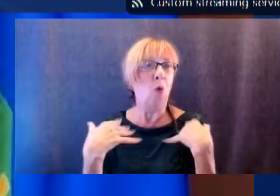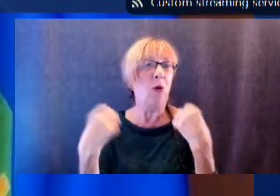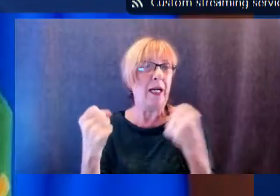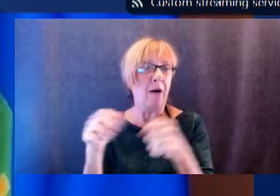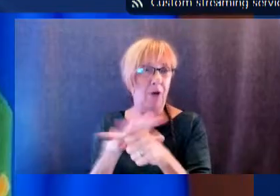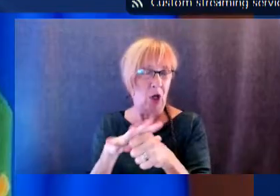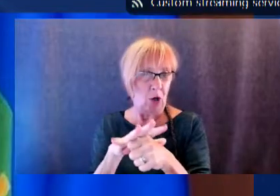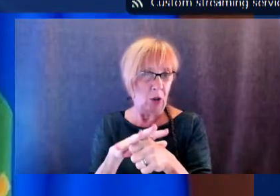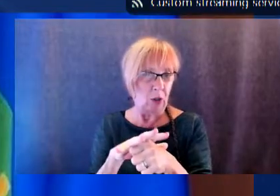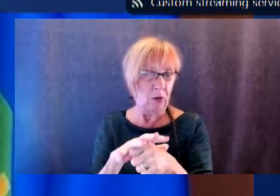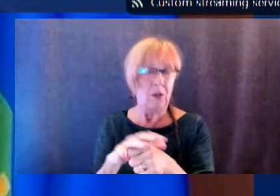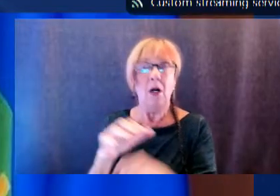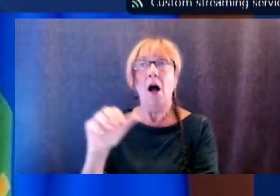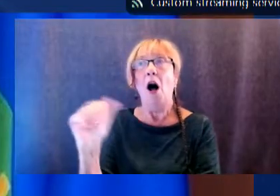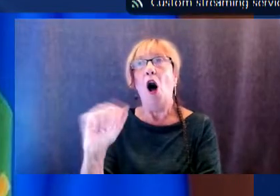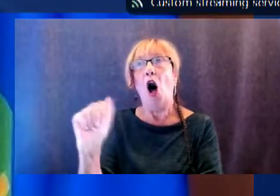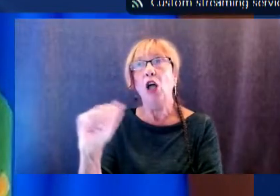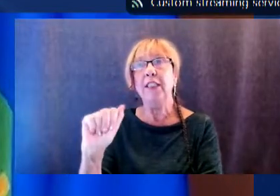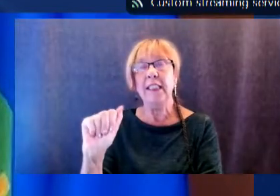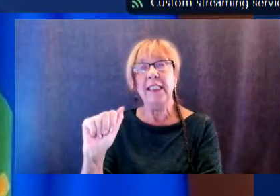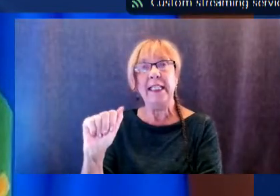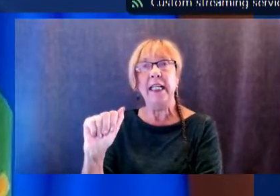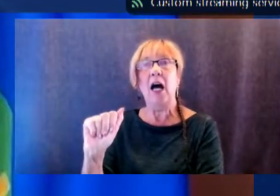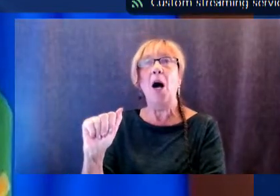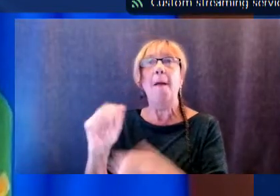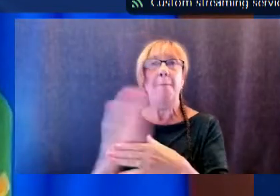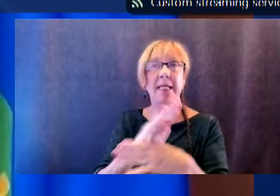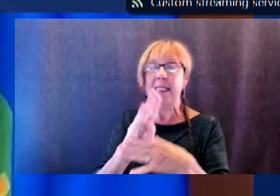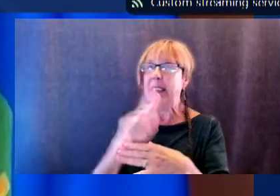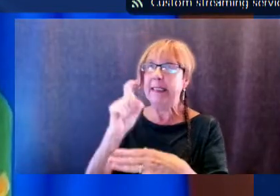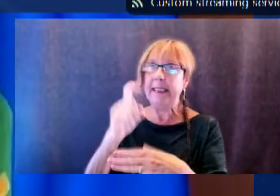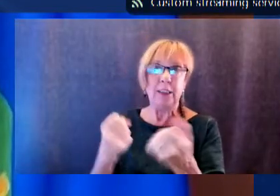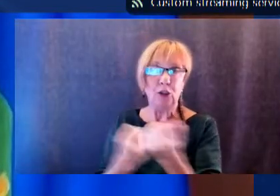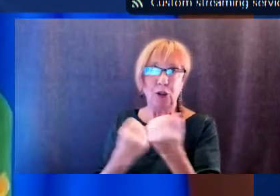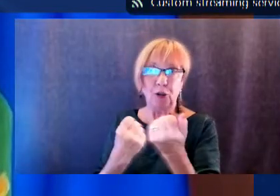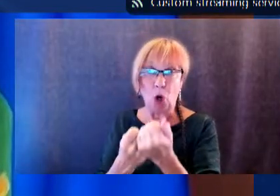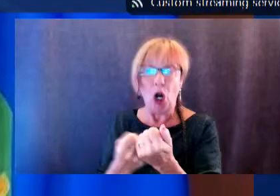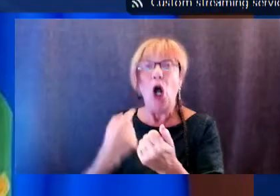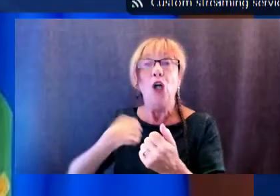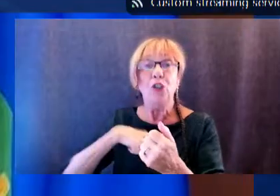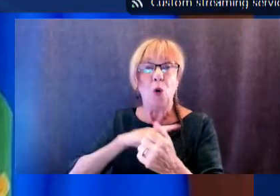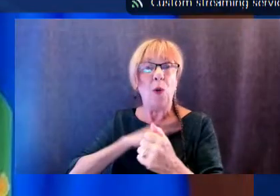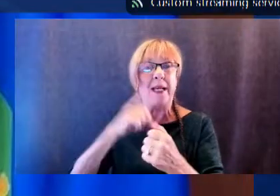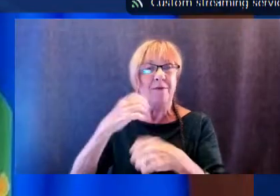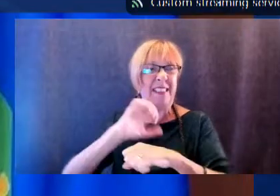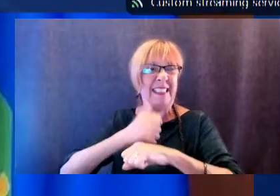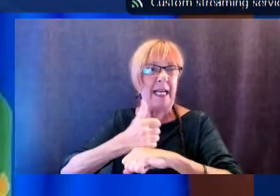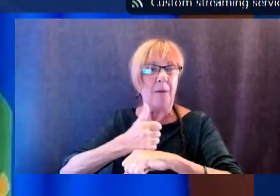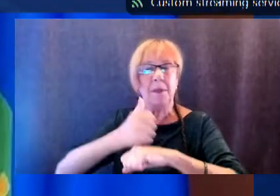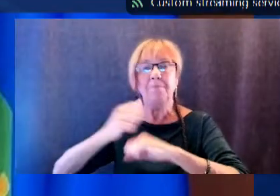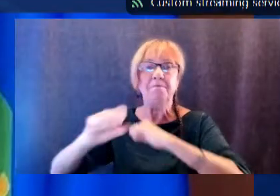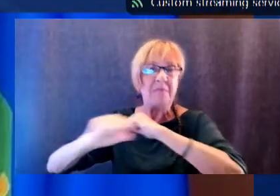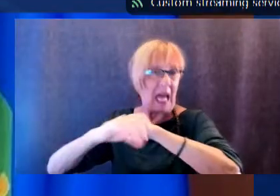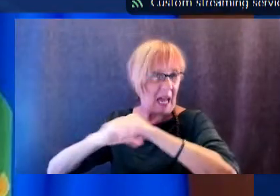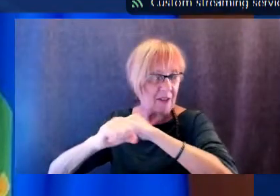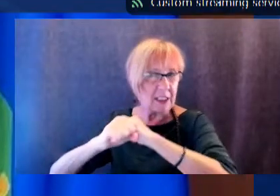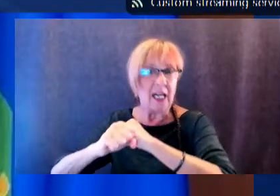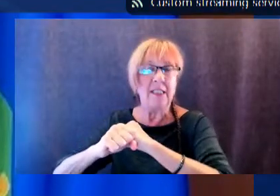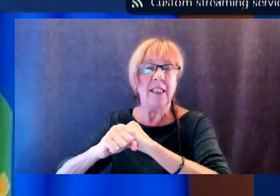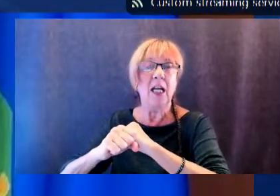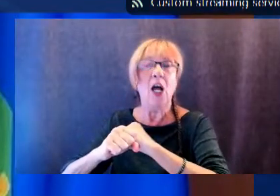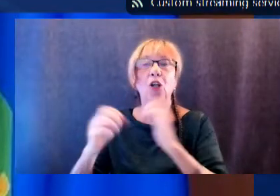support more than ever. Through this campaign, we're going to drive more foot traffic to business quarters in Altadena to help